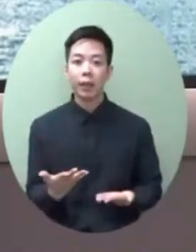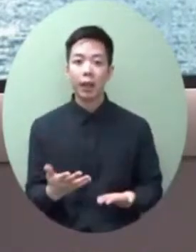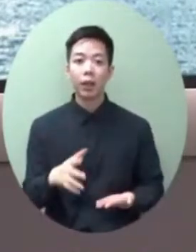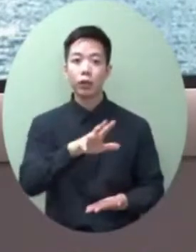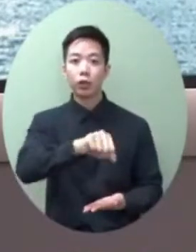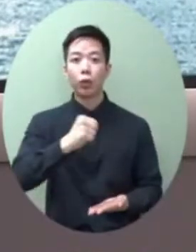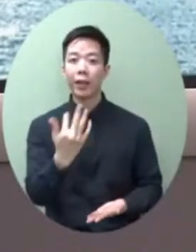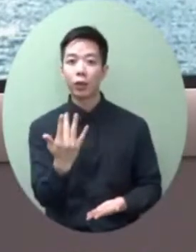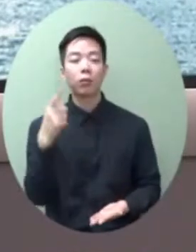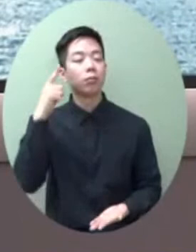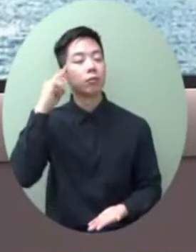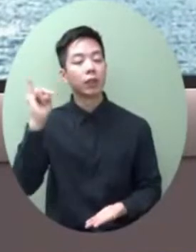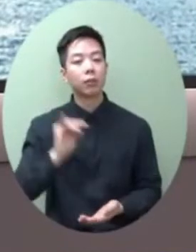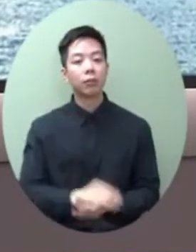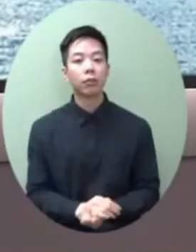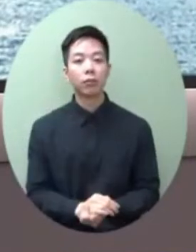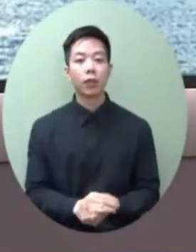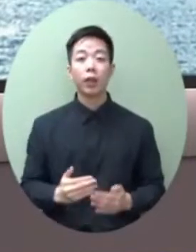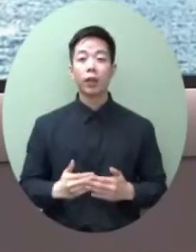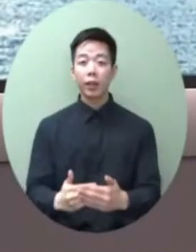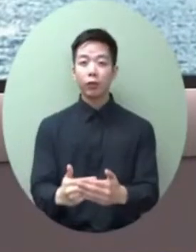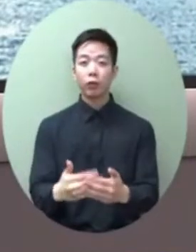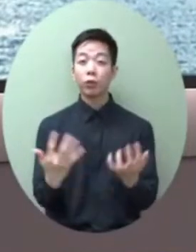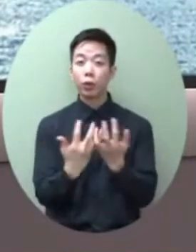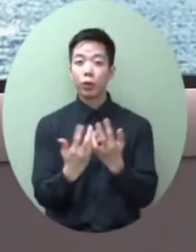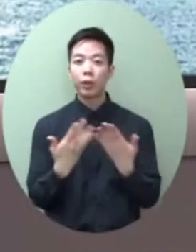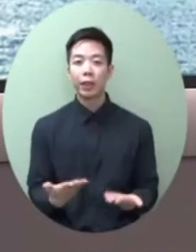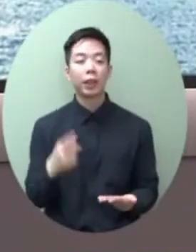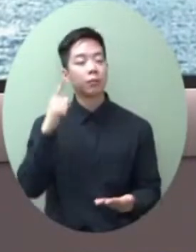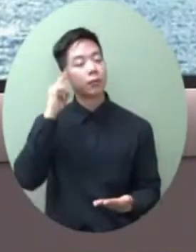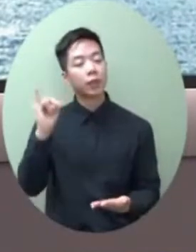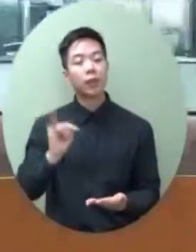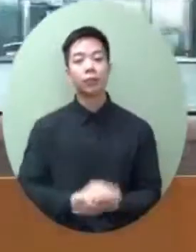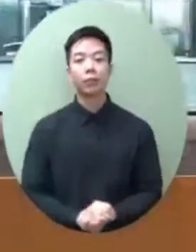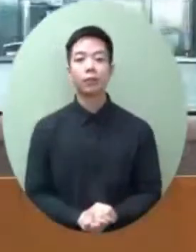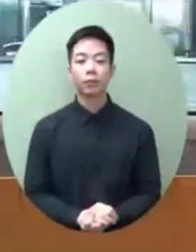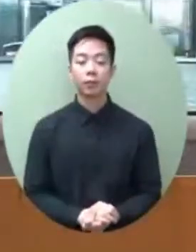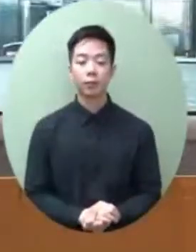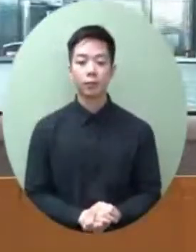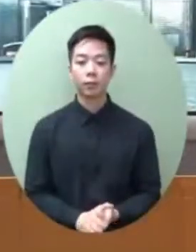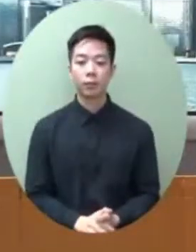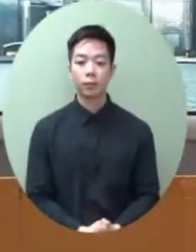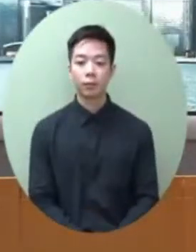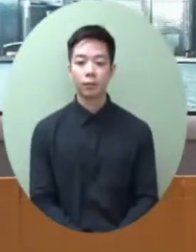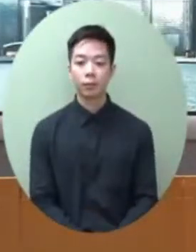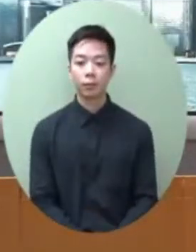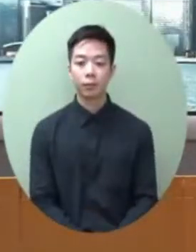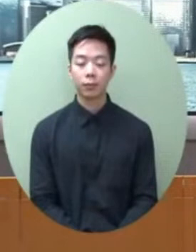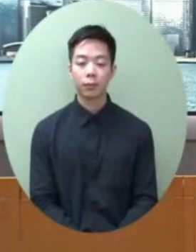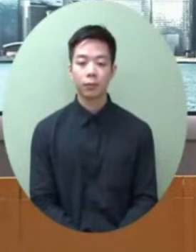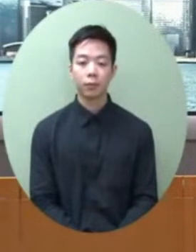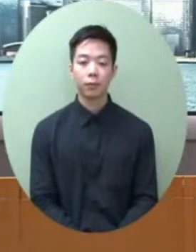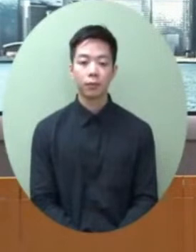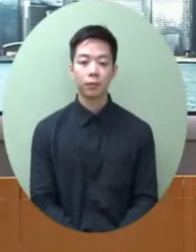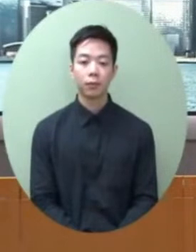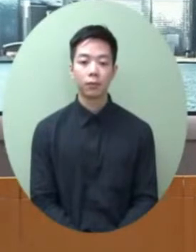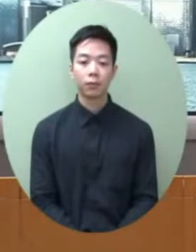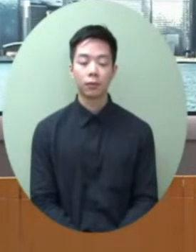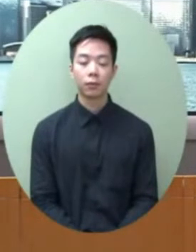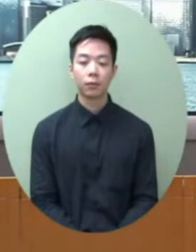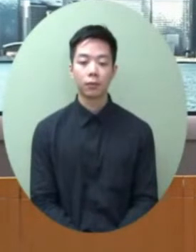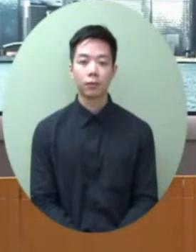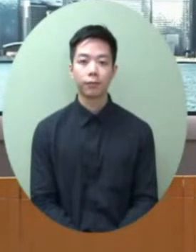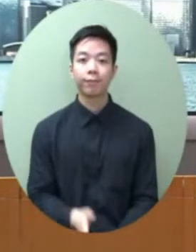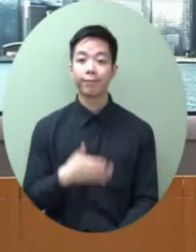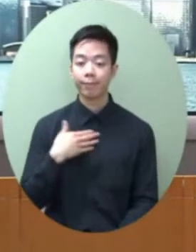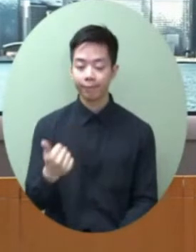them. How many are being used? I don't have the figure. And also your question on pregnant women, I don't have the figure either for now. This gentleman